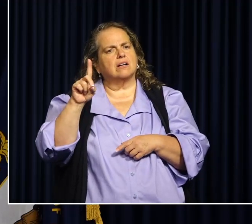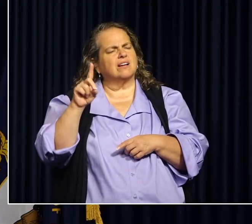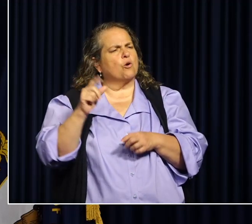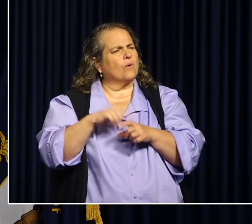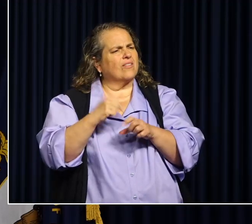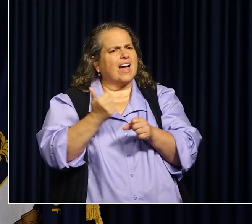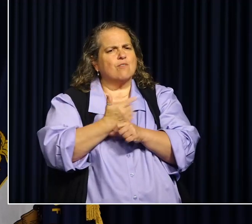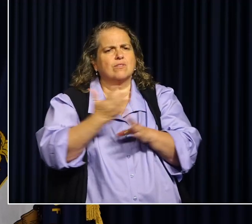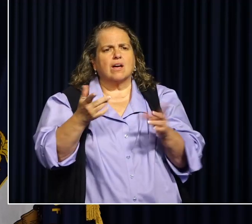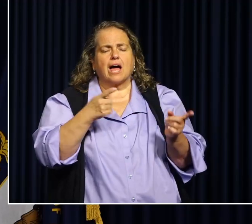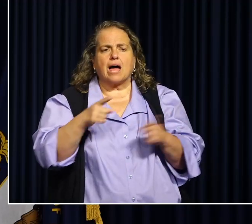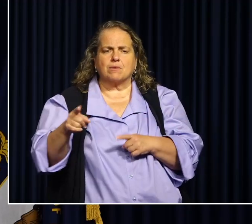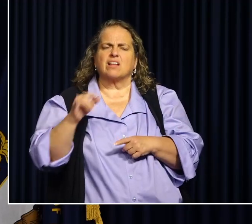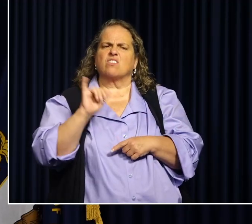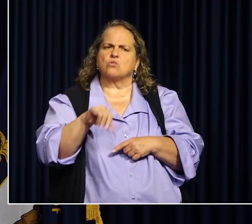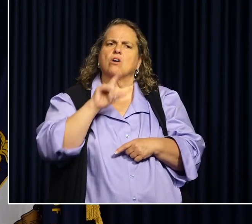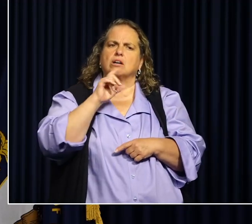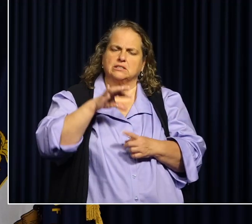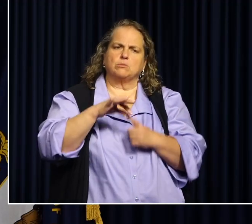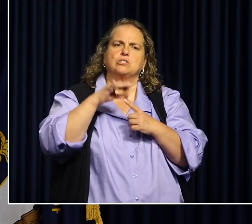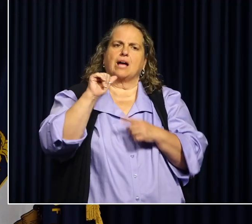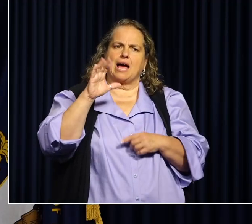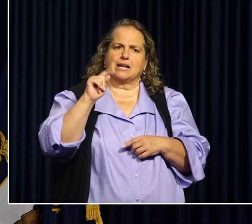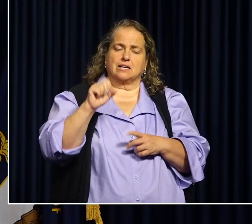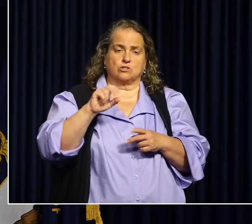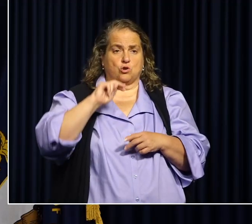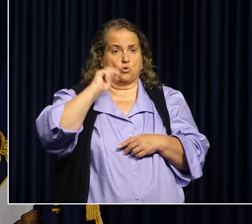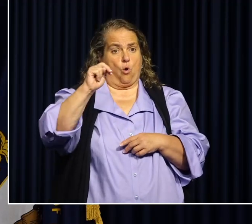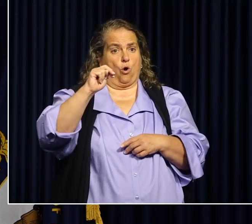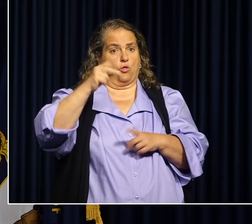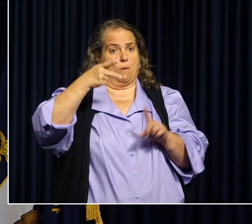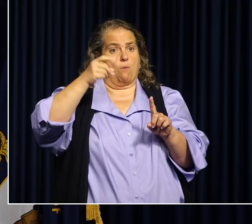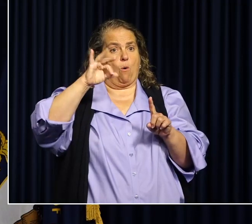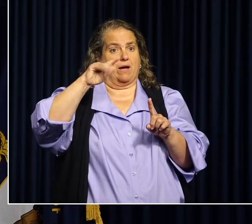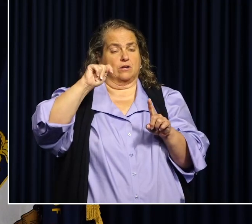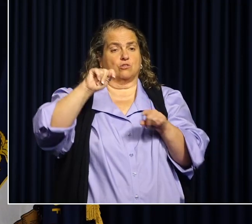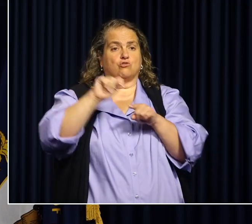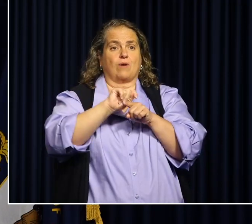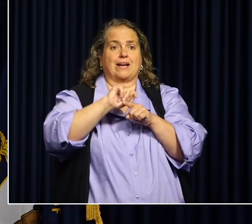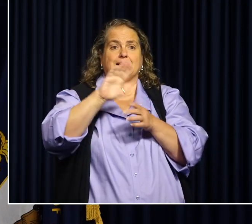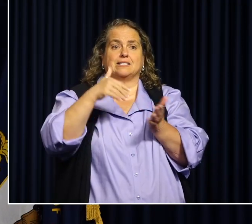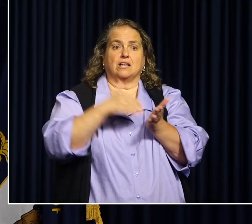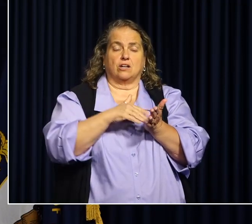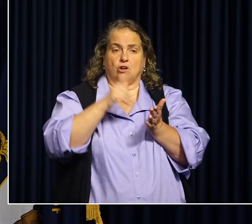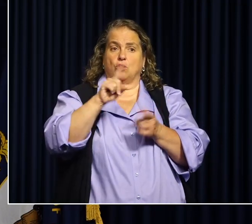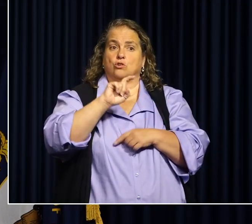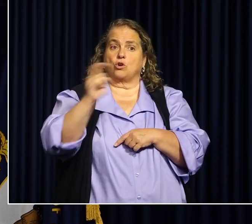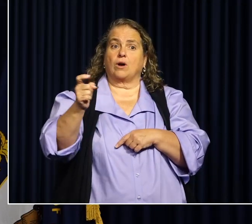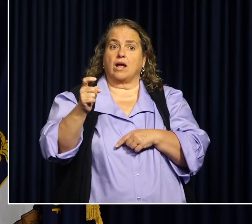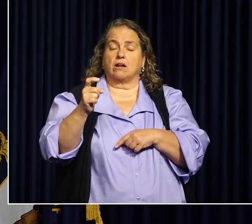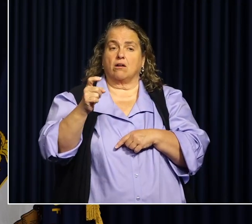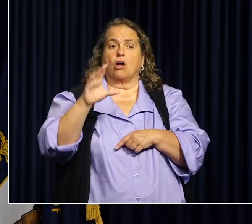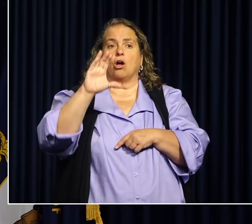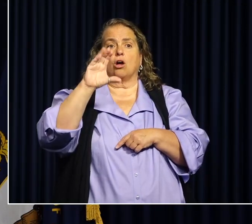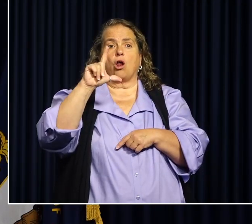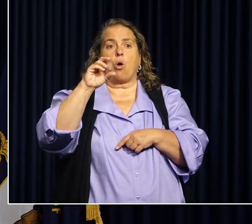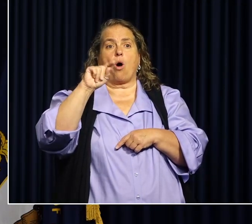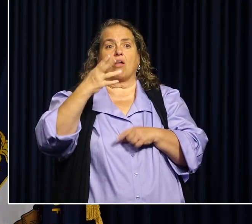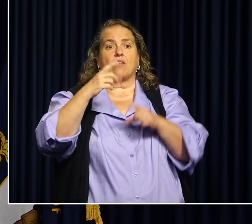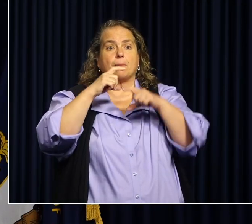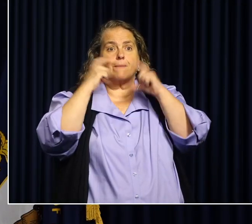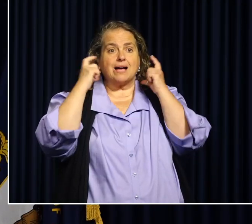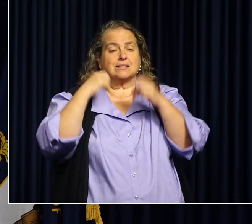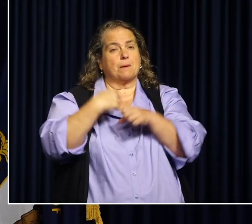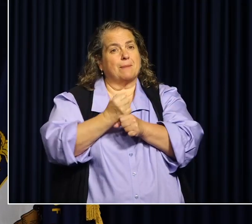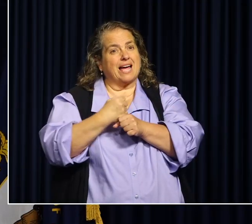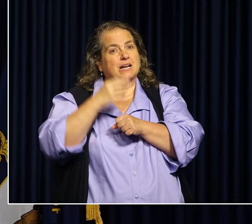are special acts. North Point Training Center donated cloth masks made by the incarcerated